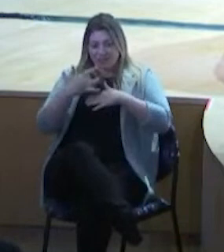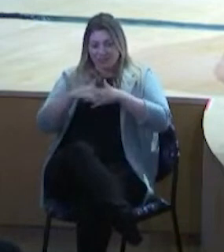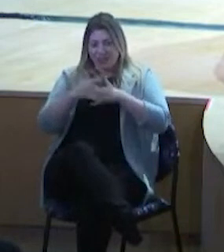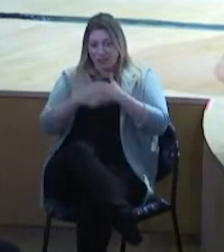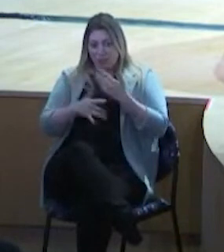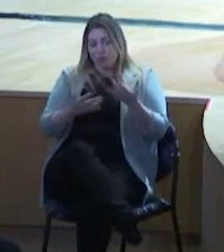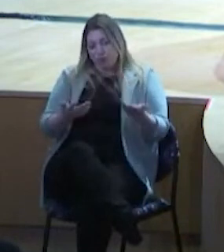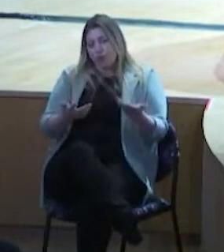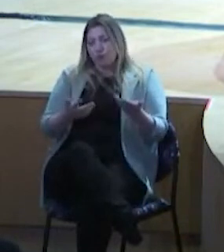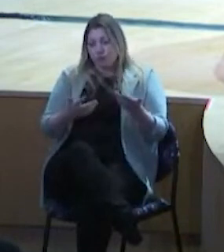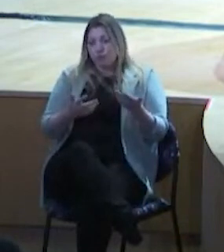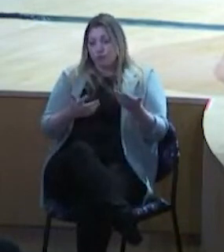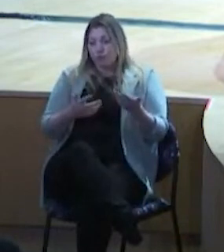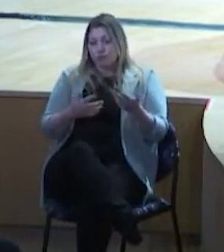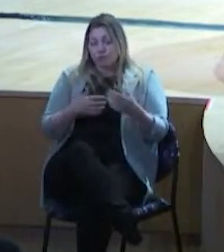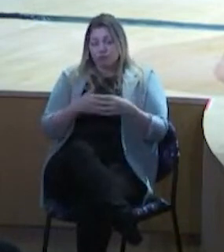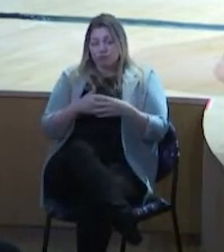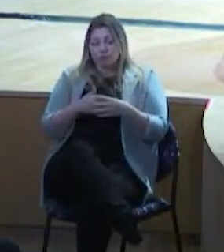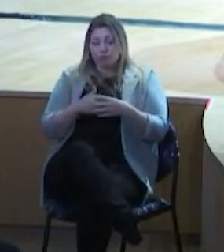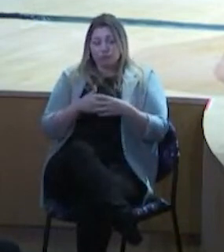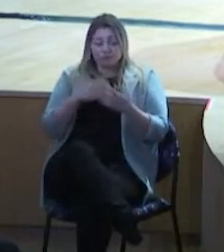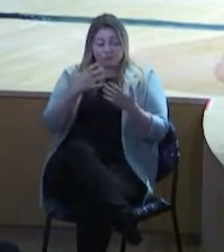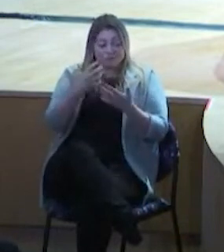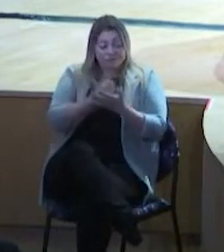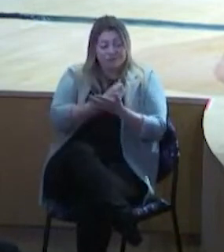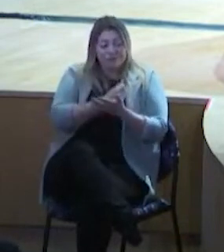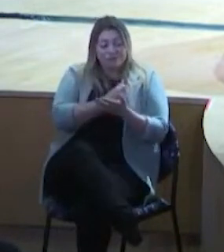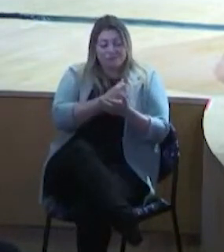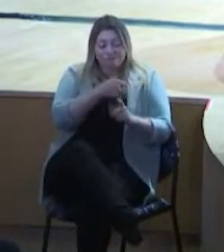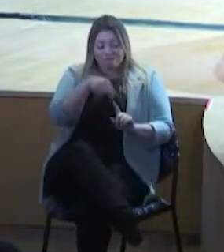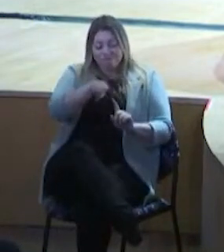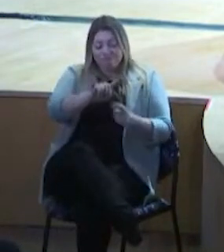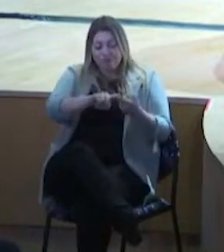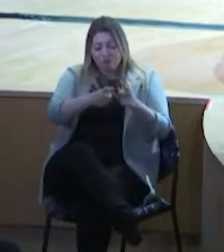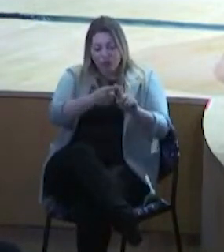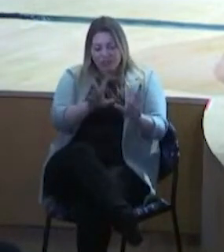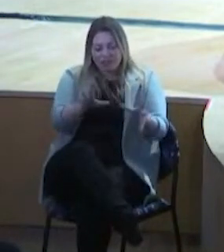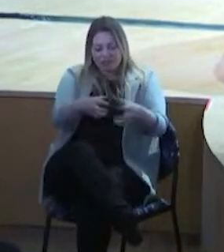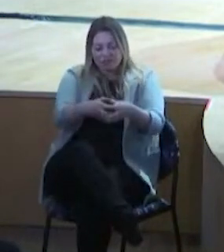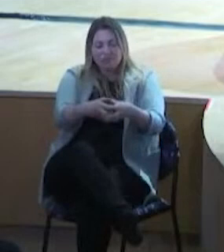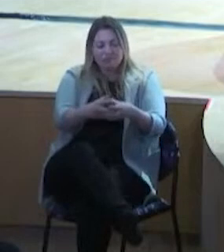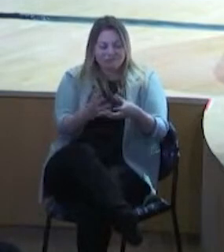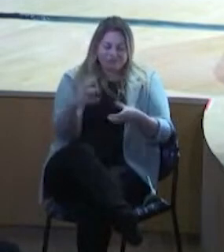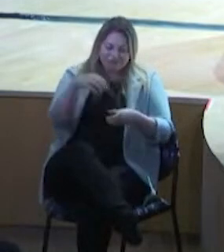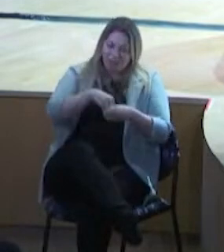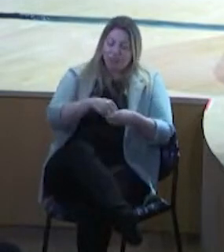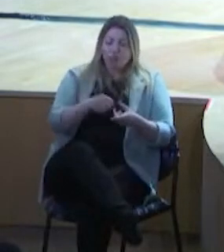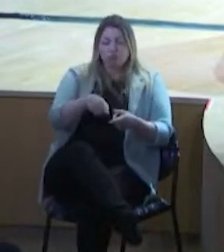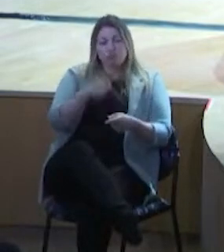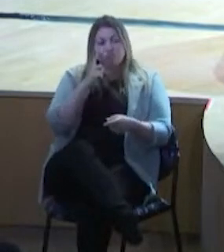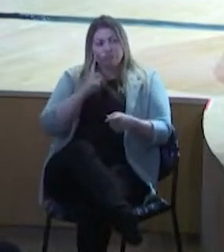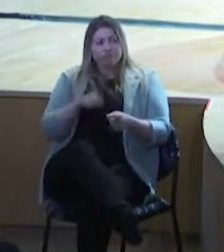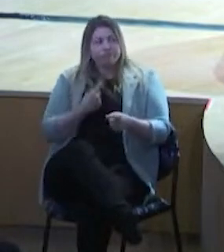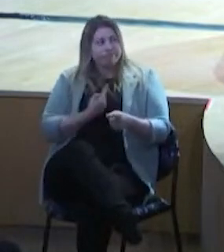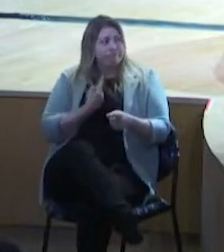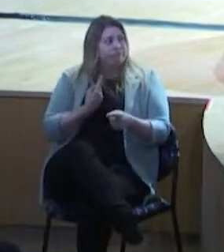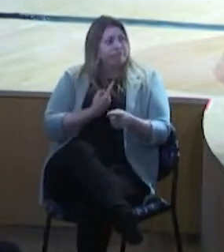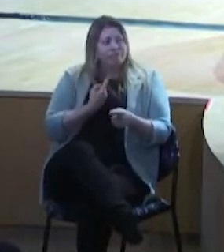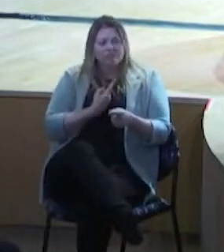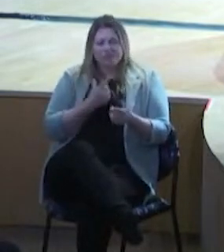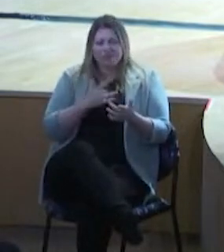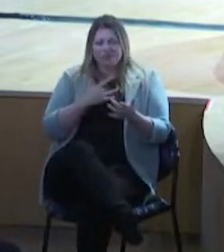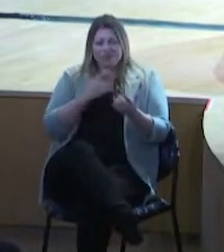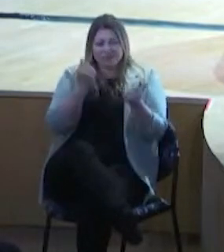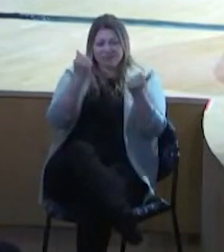available. And even getting their own friends involved. I think when you think you're doing it all alone, it feels really